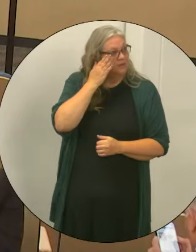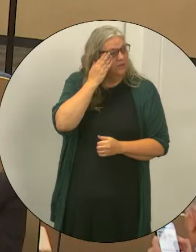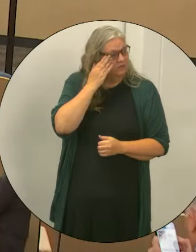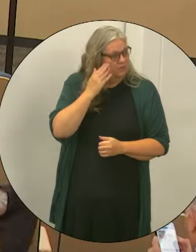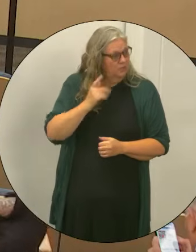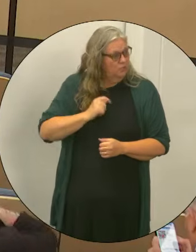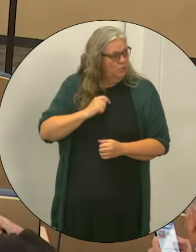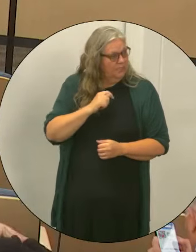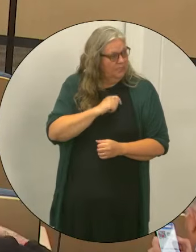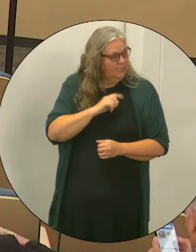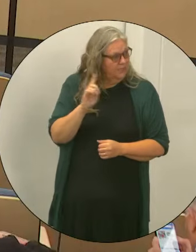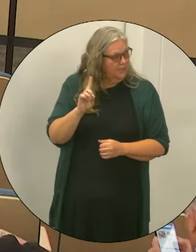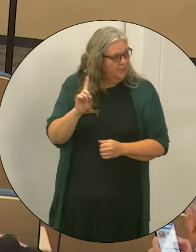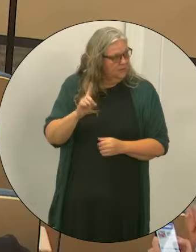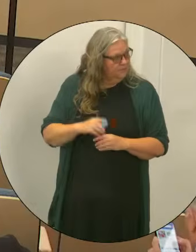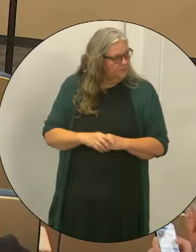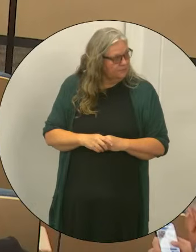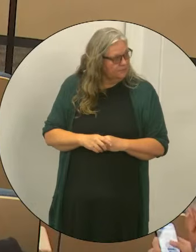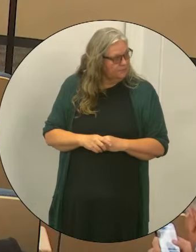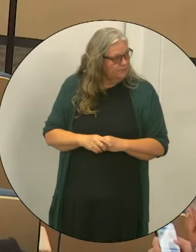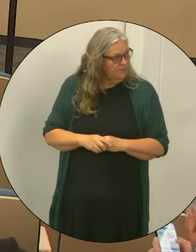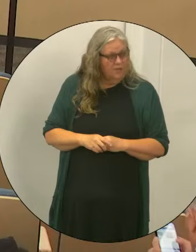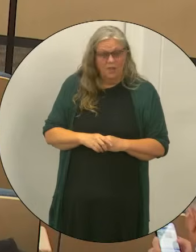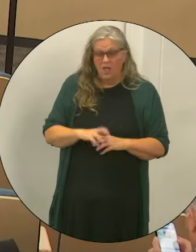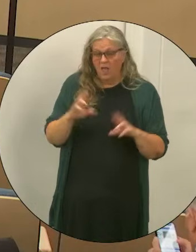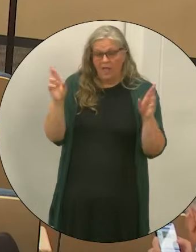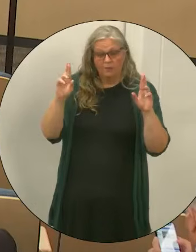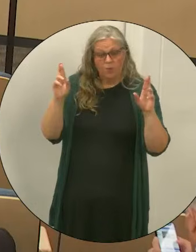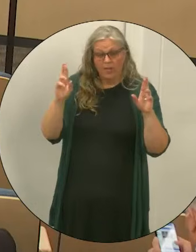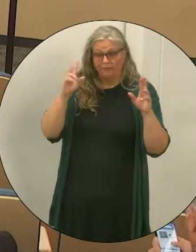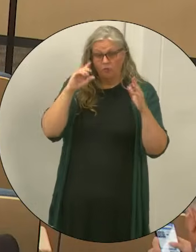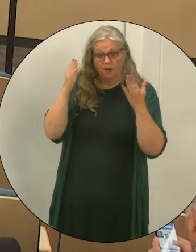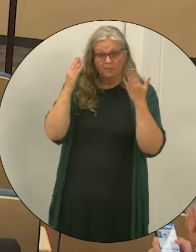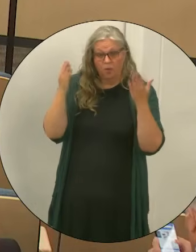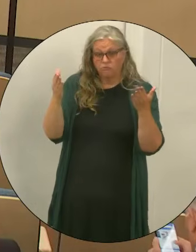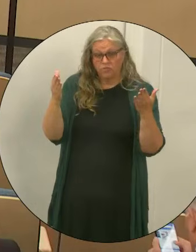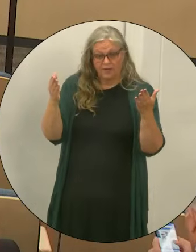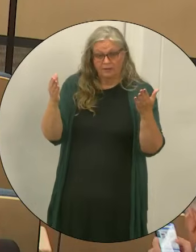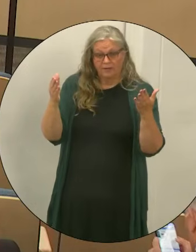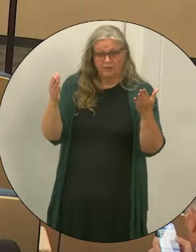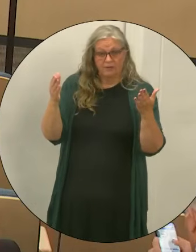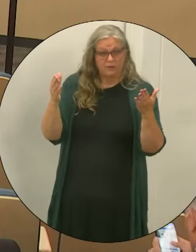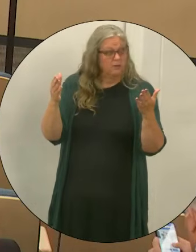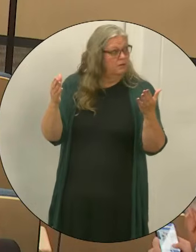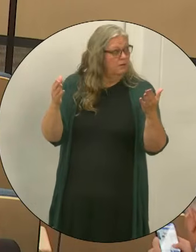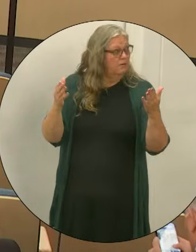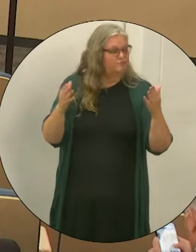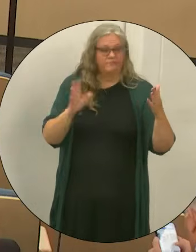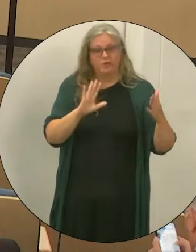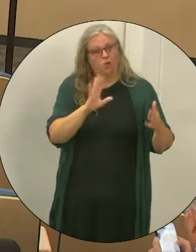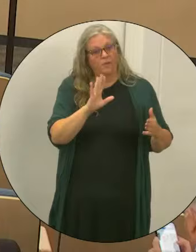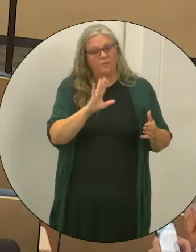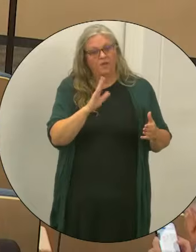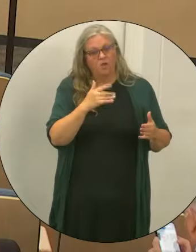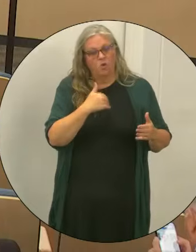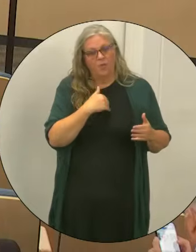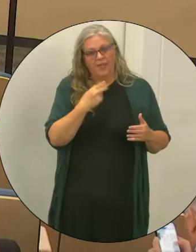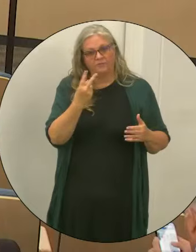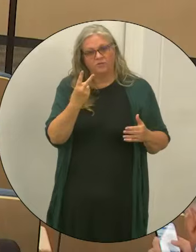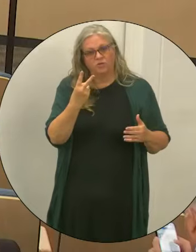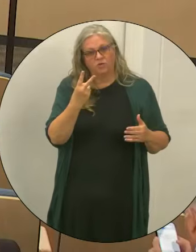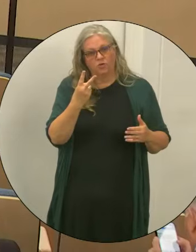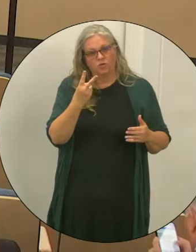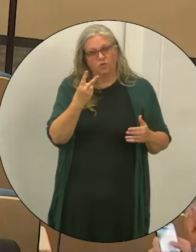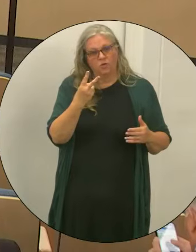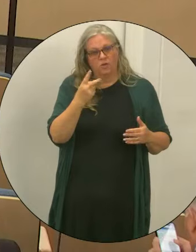Trustee Dominguez? Thank you, Madam President. I'm ready for a motion if we're ready. No, we have two for public comment, and then